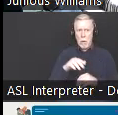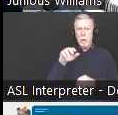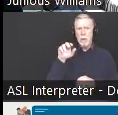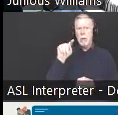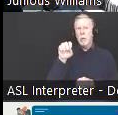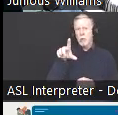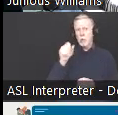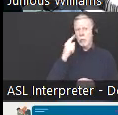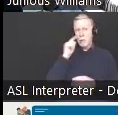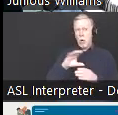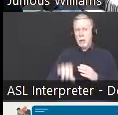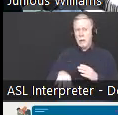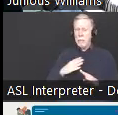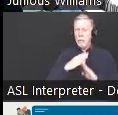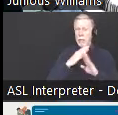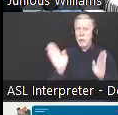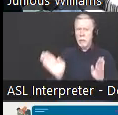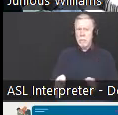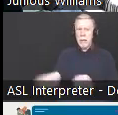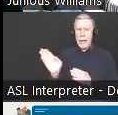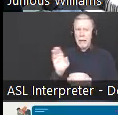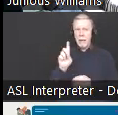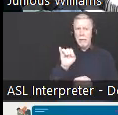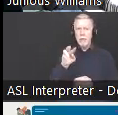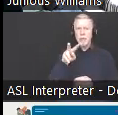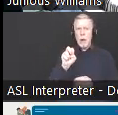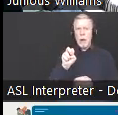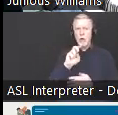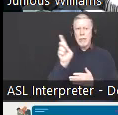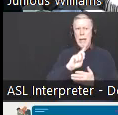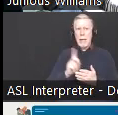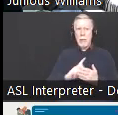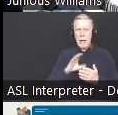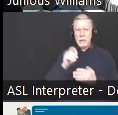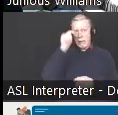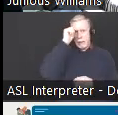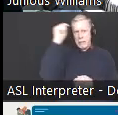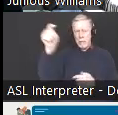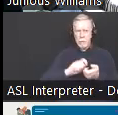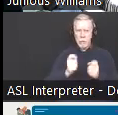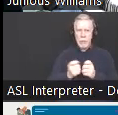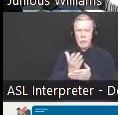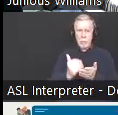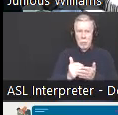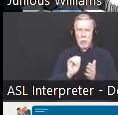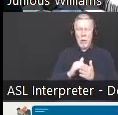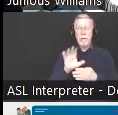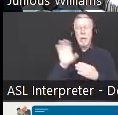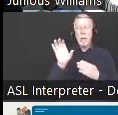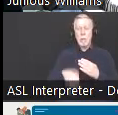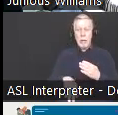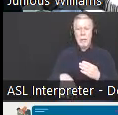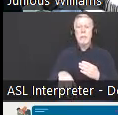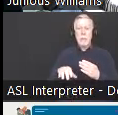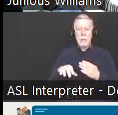comprehensive prevention planning, driver diagrams, and theories of change, which is part of the comprehensive prevention planning